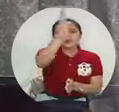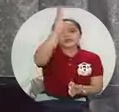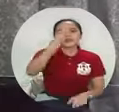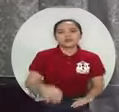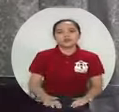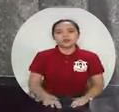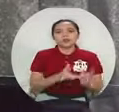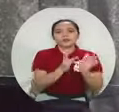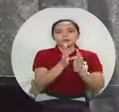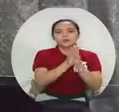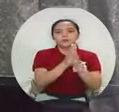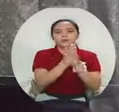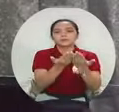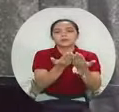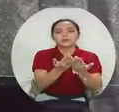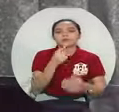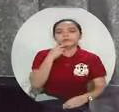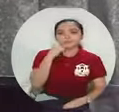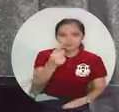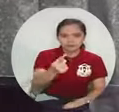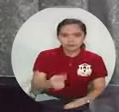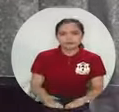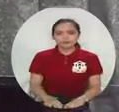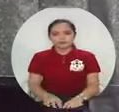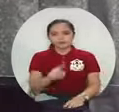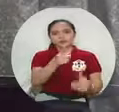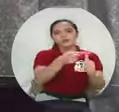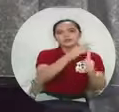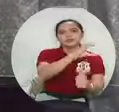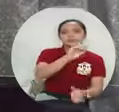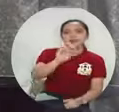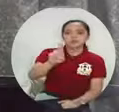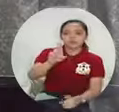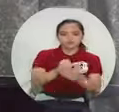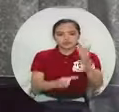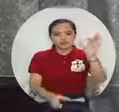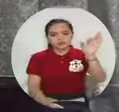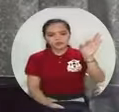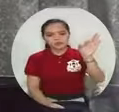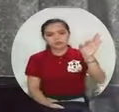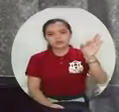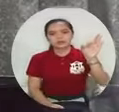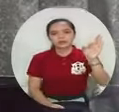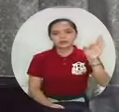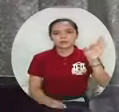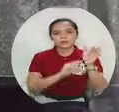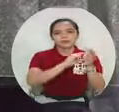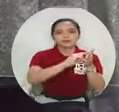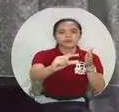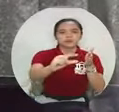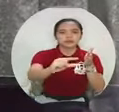In 1 Corinthians chapter 9, if you can open your Bible in that passage, 1 Corinthians chapter 9,